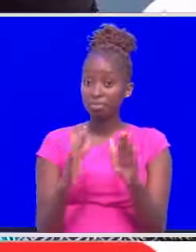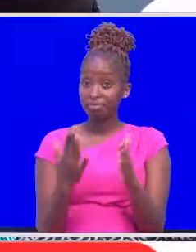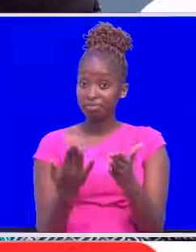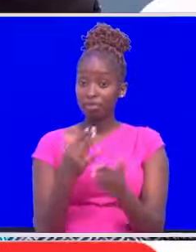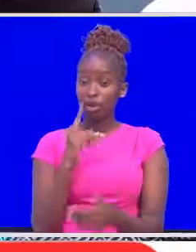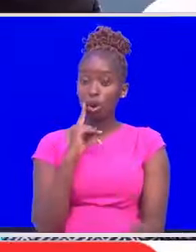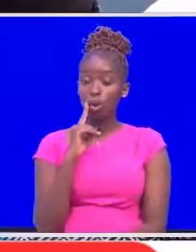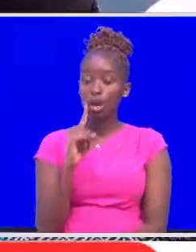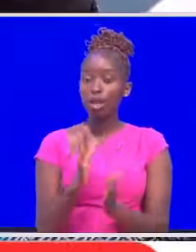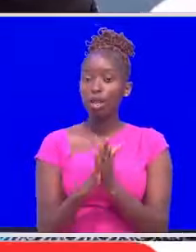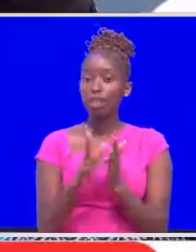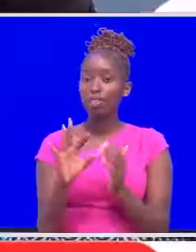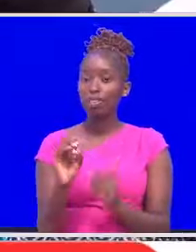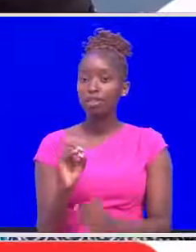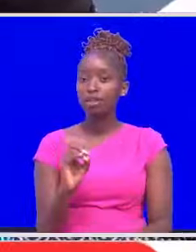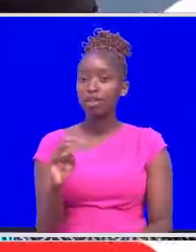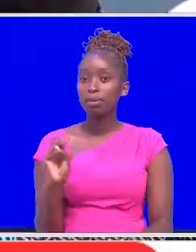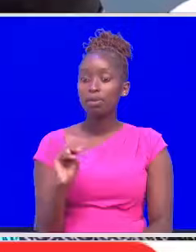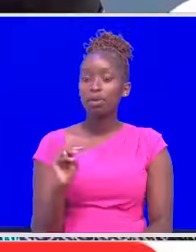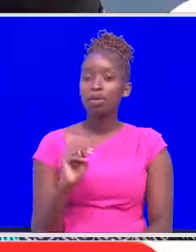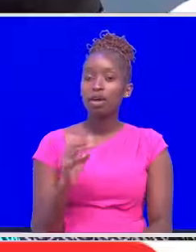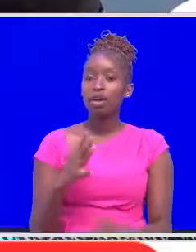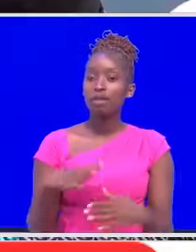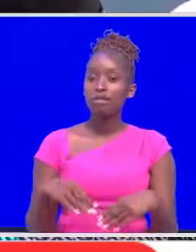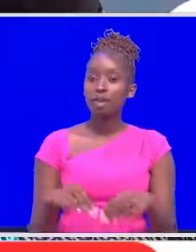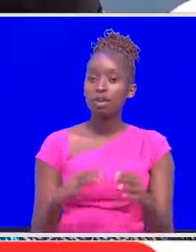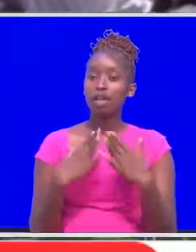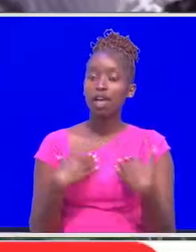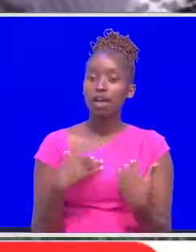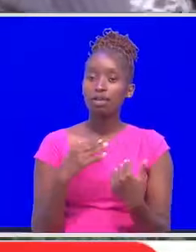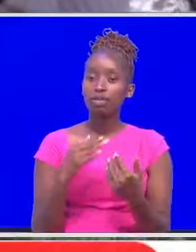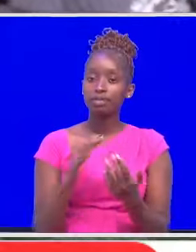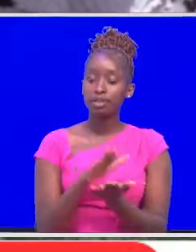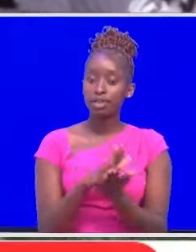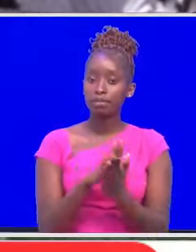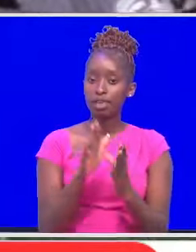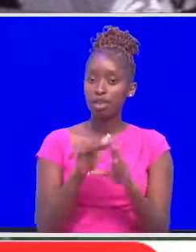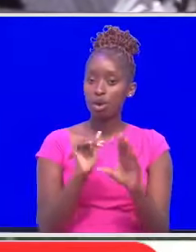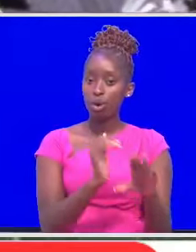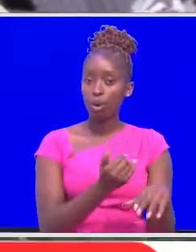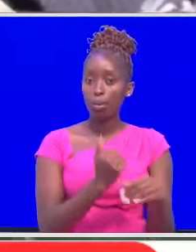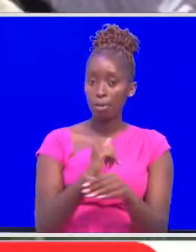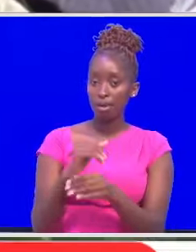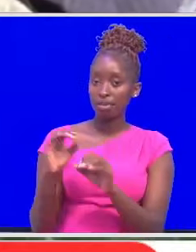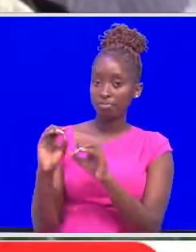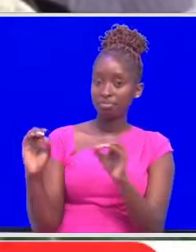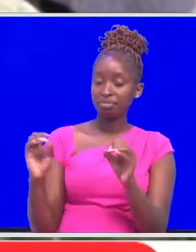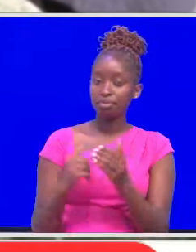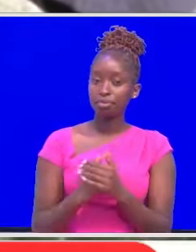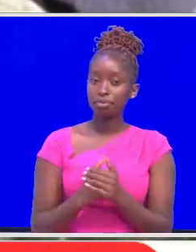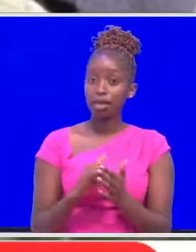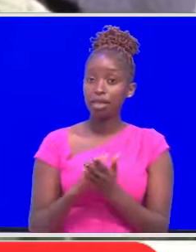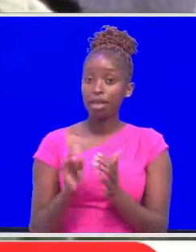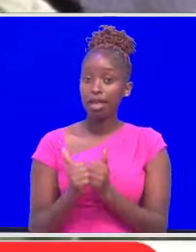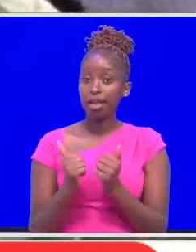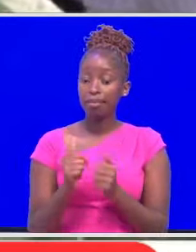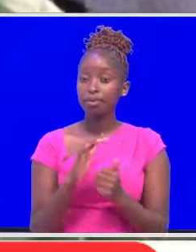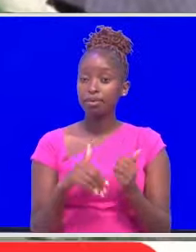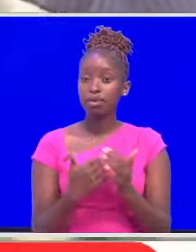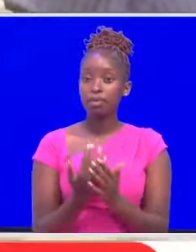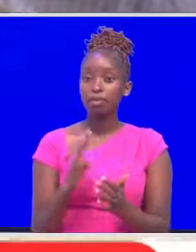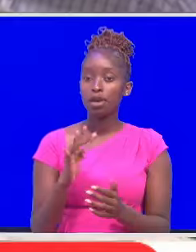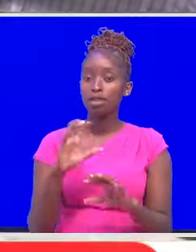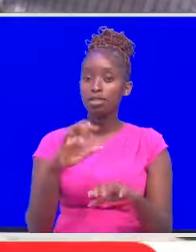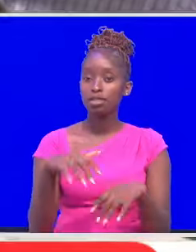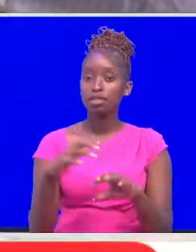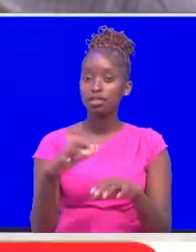130 million worth of fertilizer has not been brought to Homabay. This comes few days when pressure is still mounting on the agriculture CS to